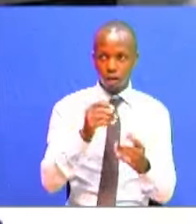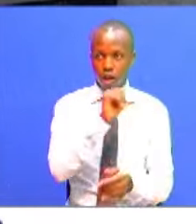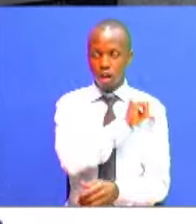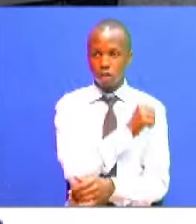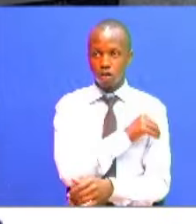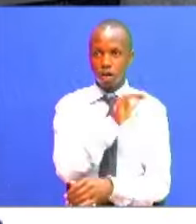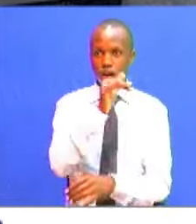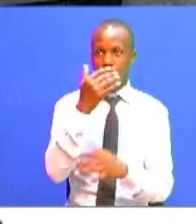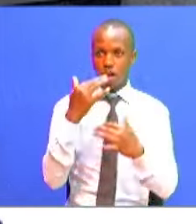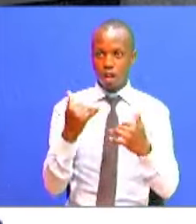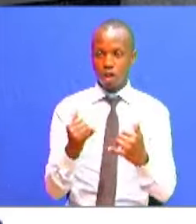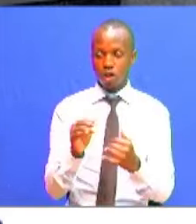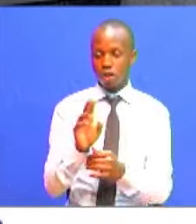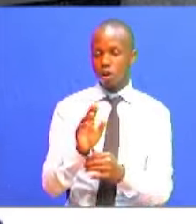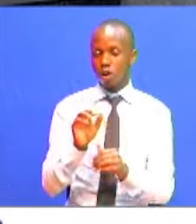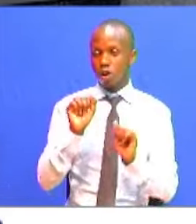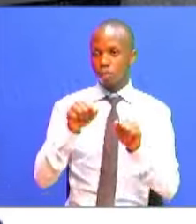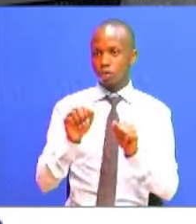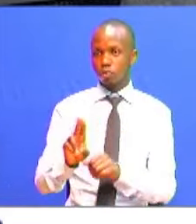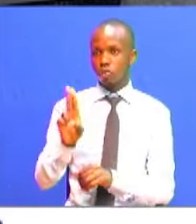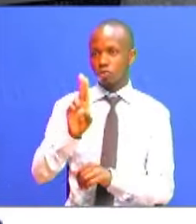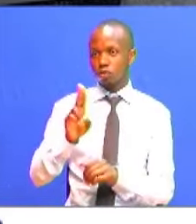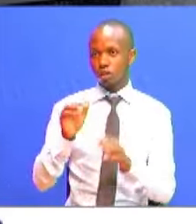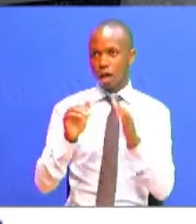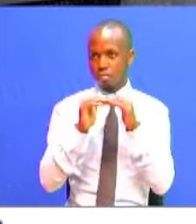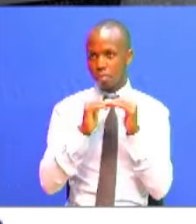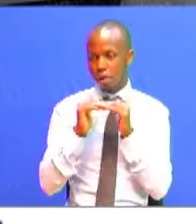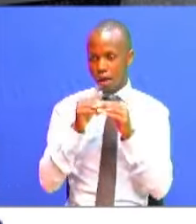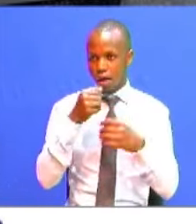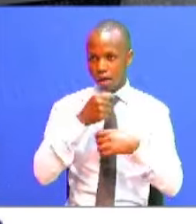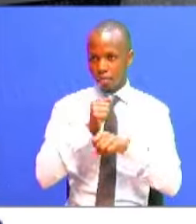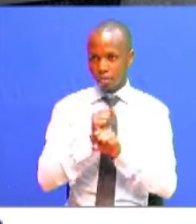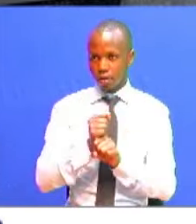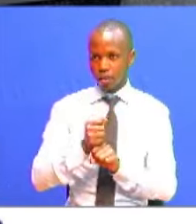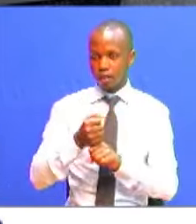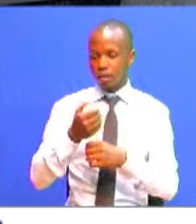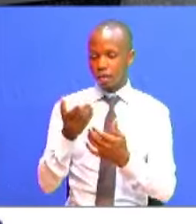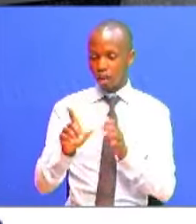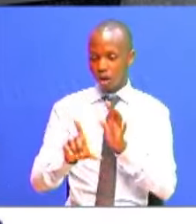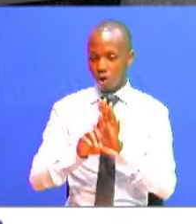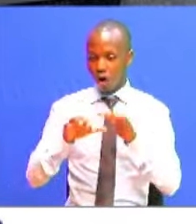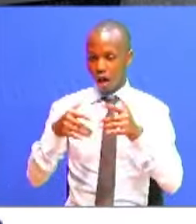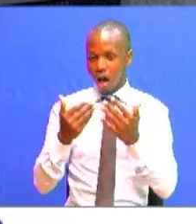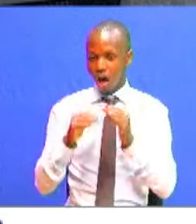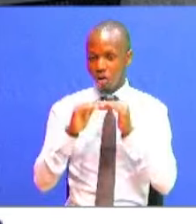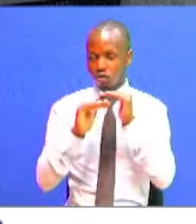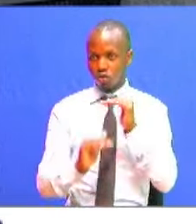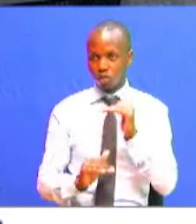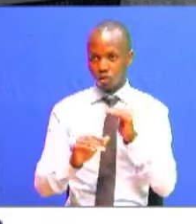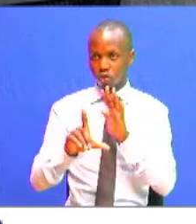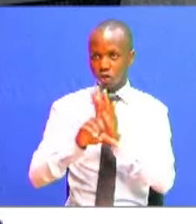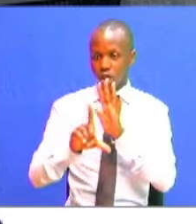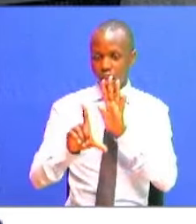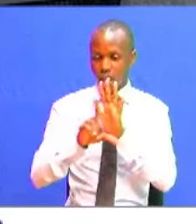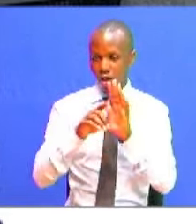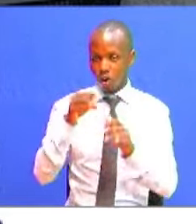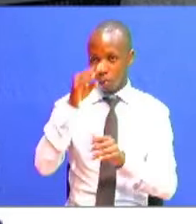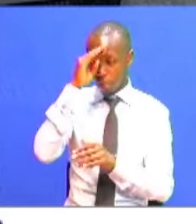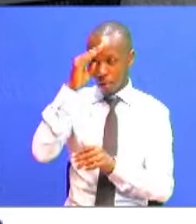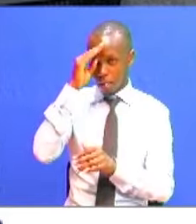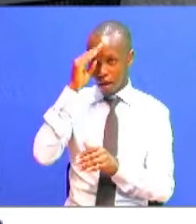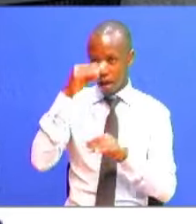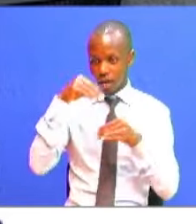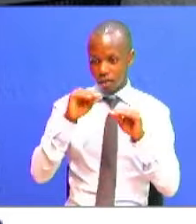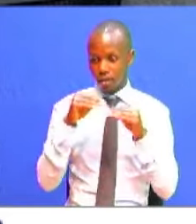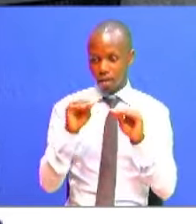one, can we utilize the space or come up with mechanism on how we can reduce illicit, counterfeit, and contraband of